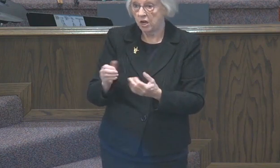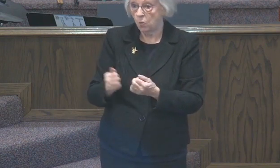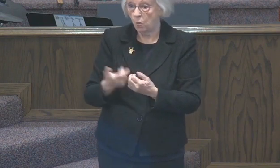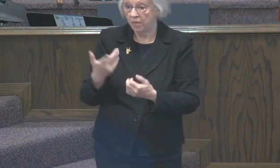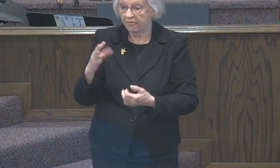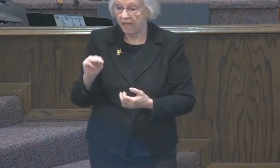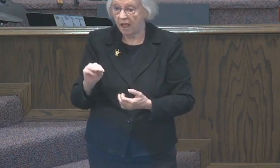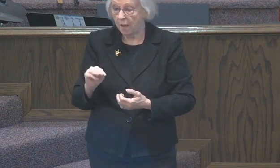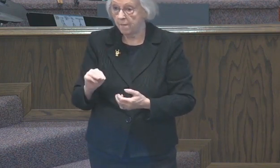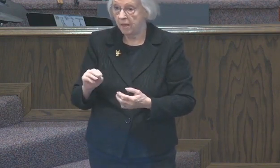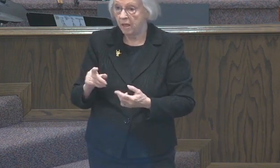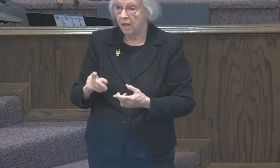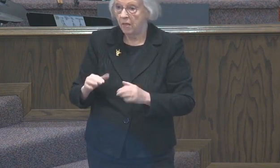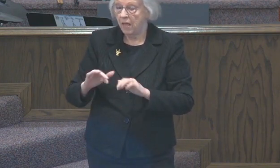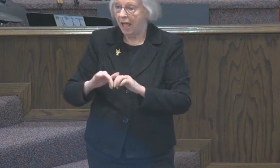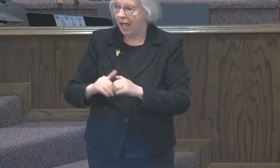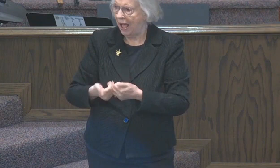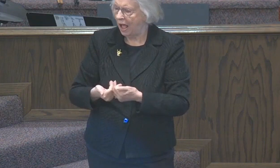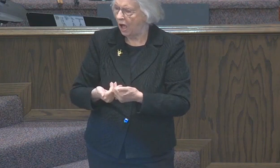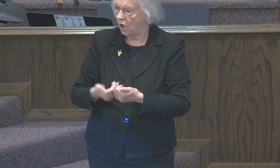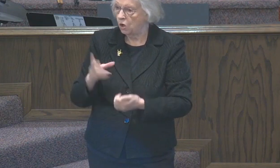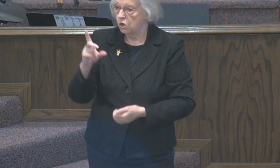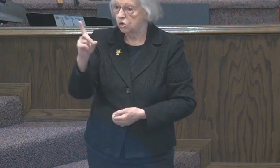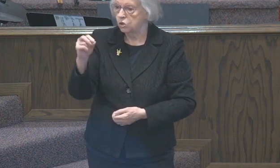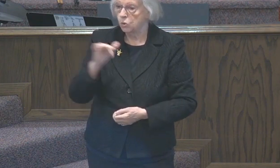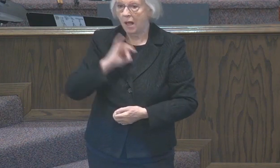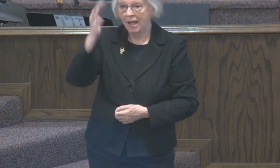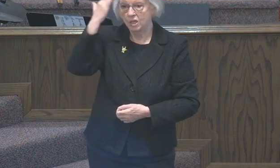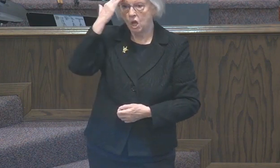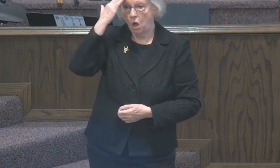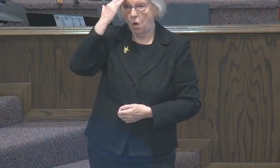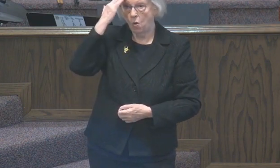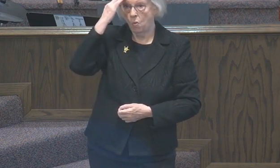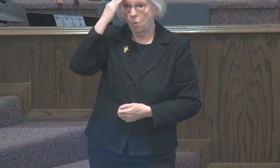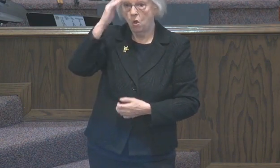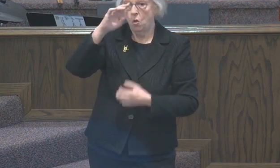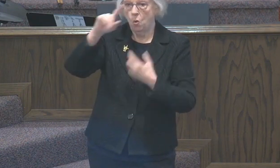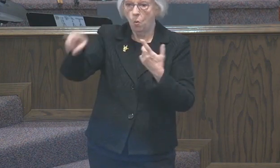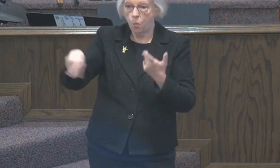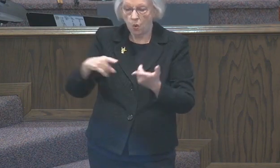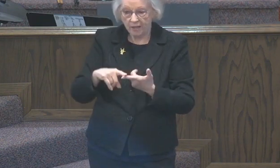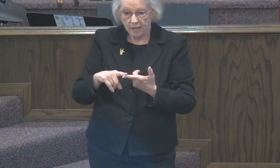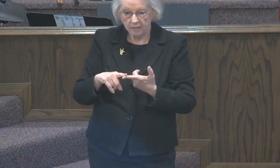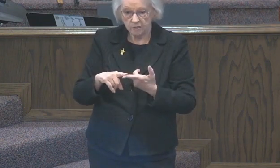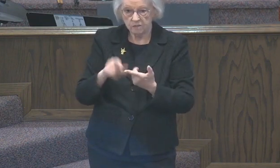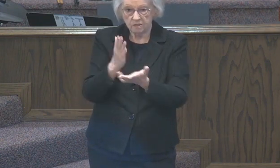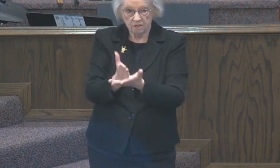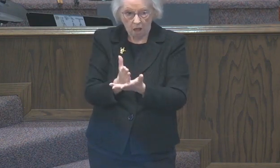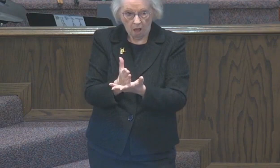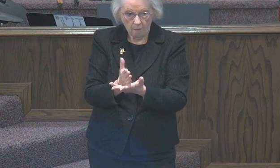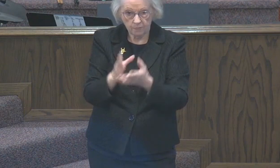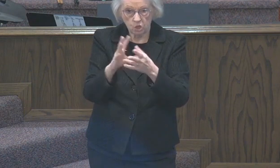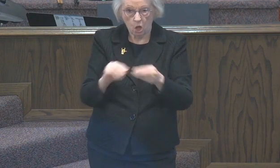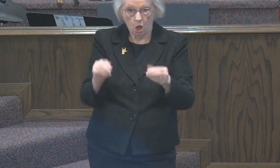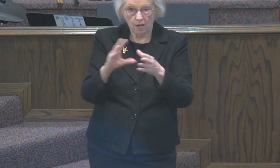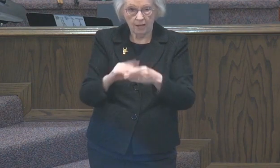How do I know when to do that, why to do that, and how to